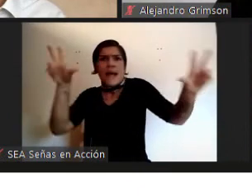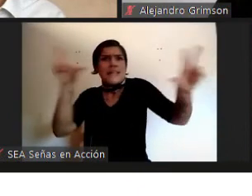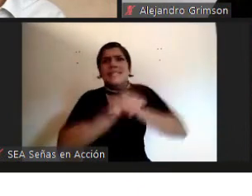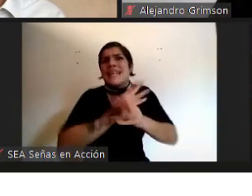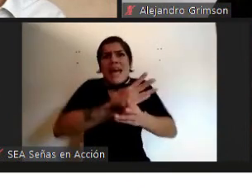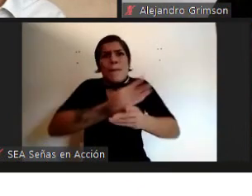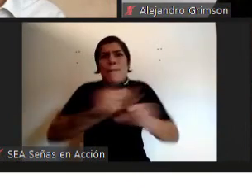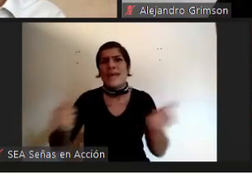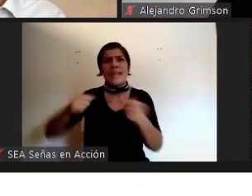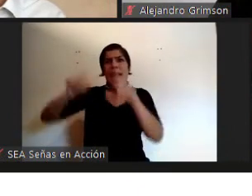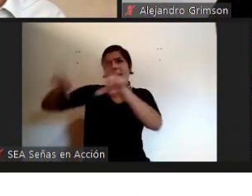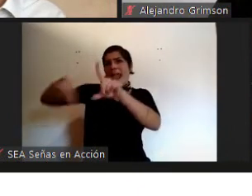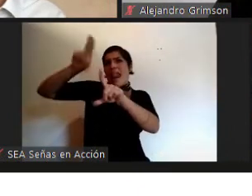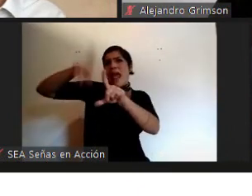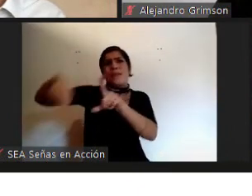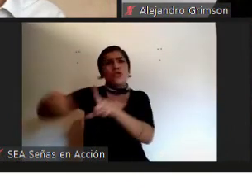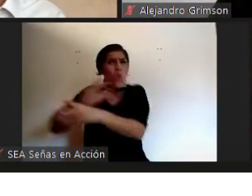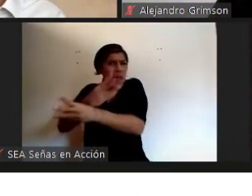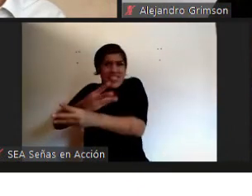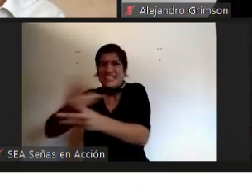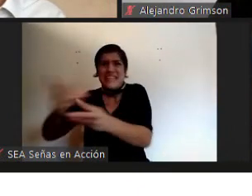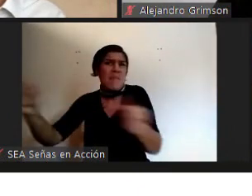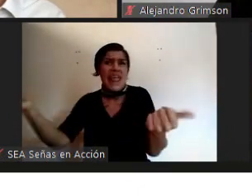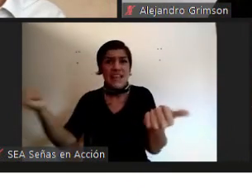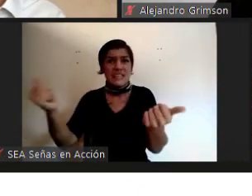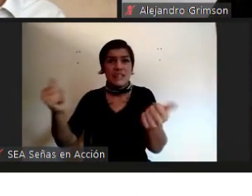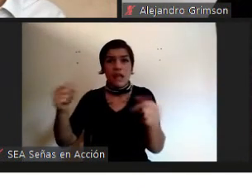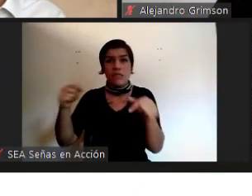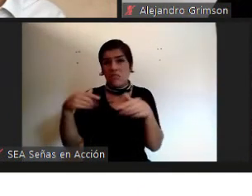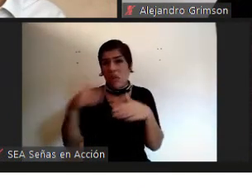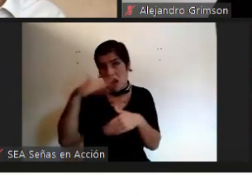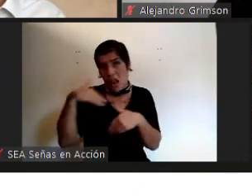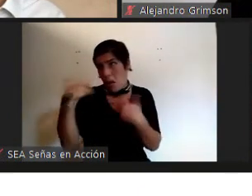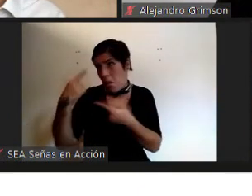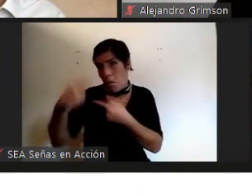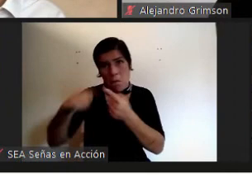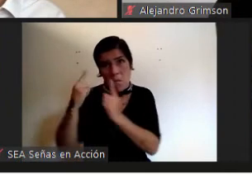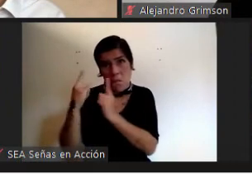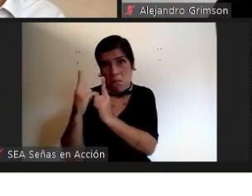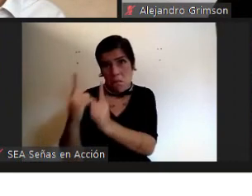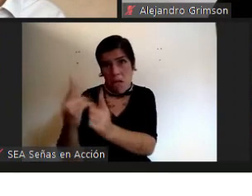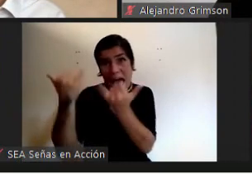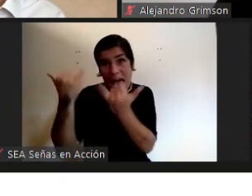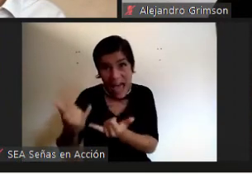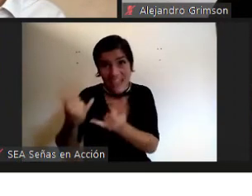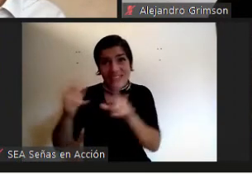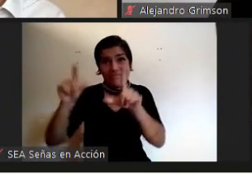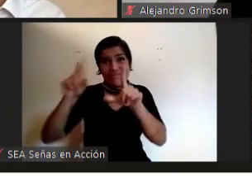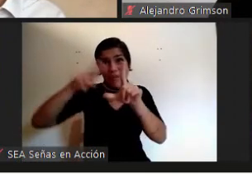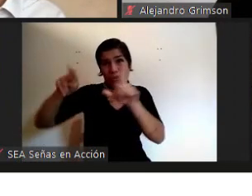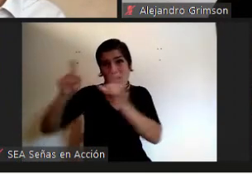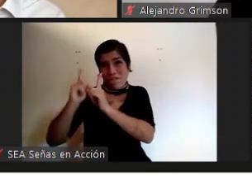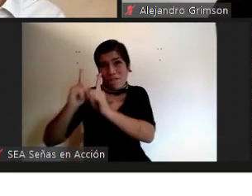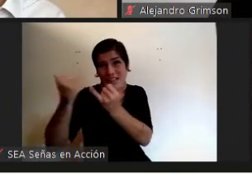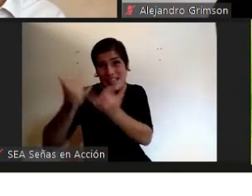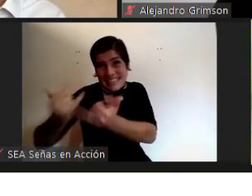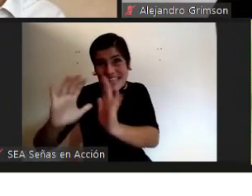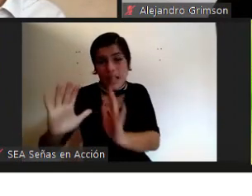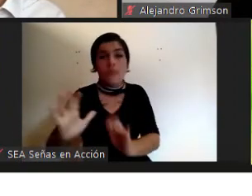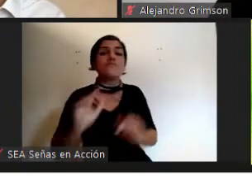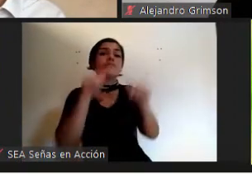the way we have known it so far? And it goes around several of the comments that have been mentioned so far.